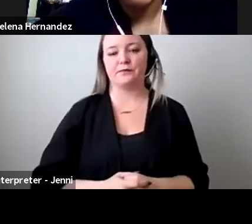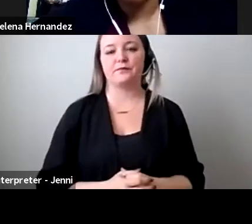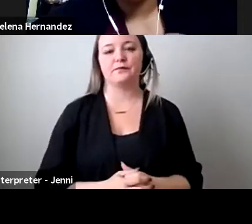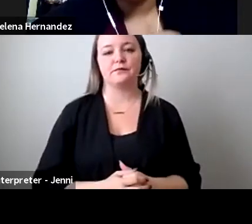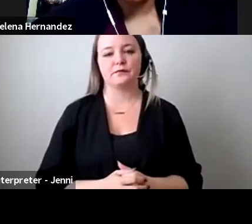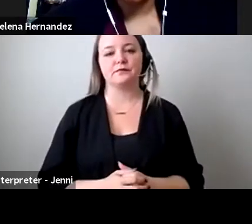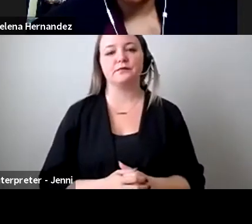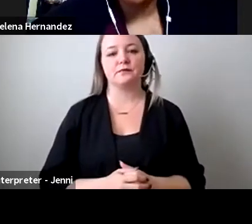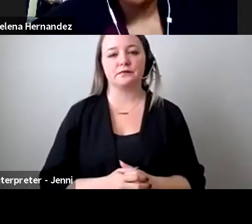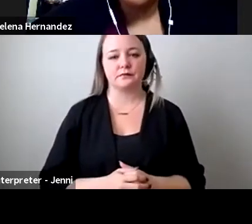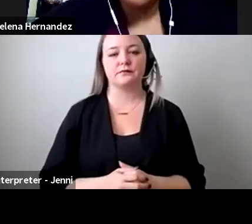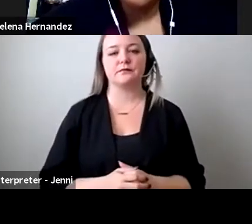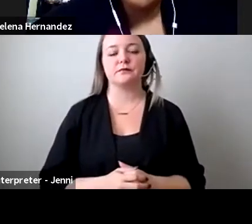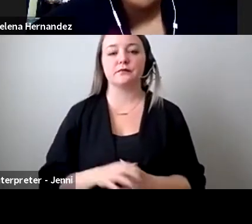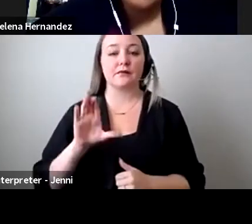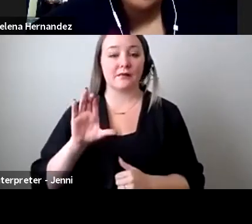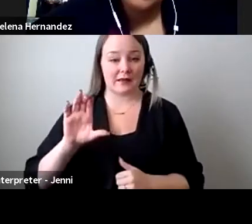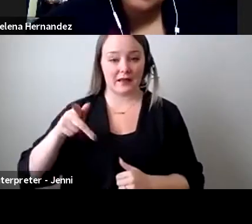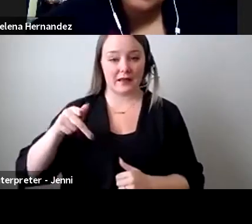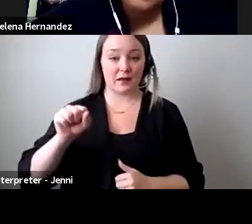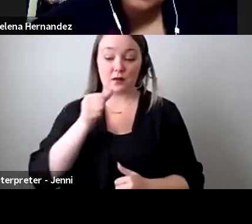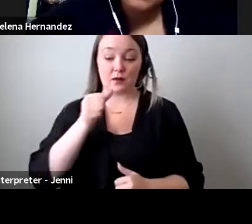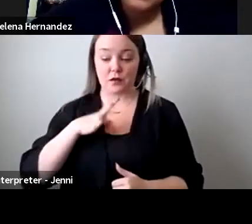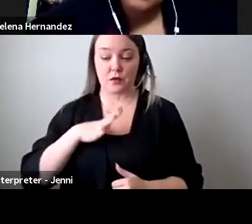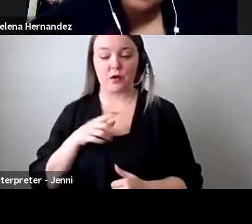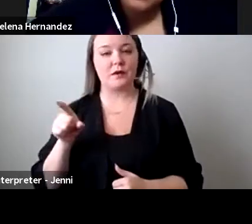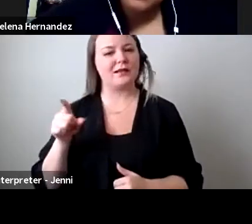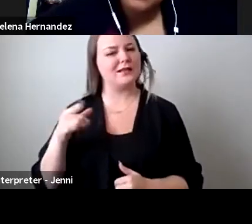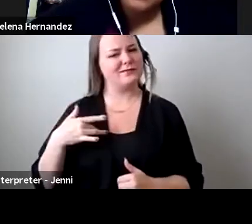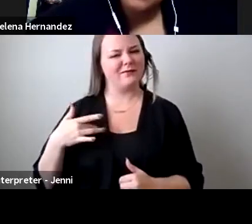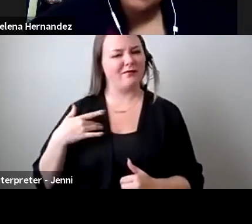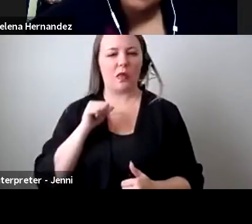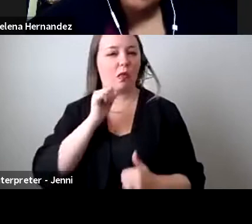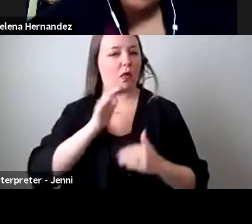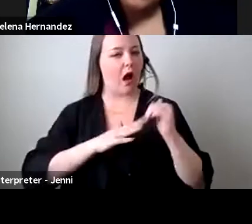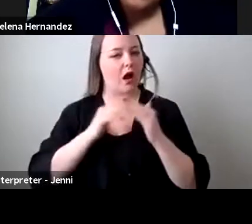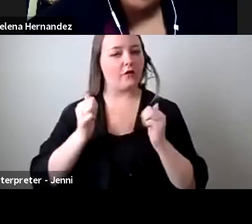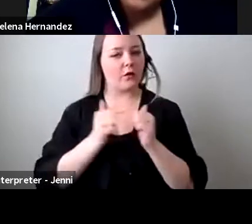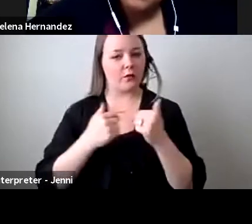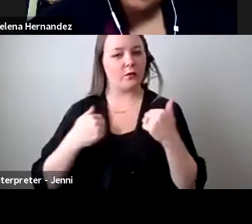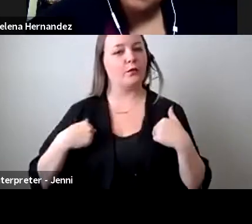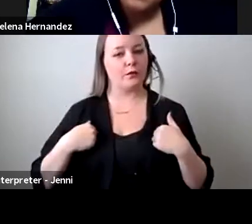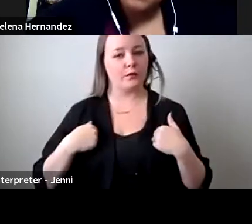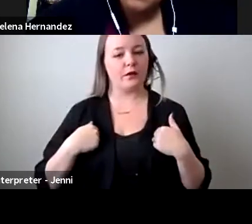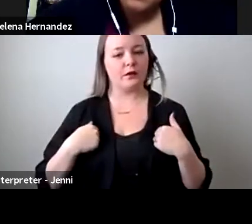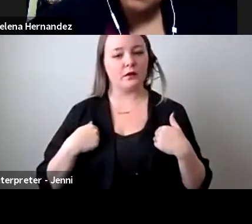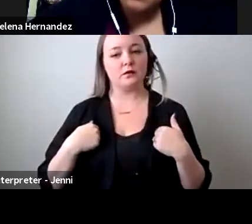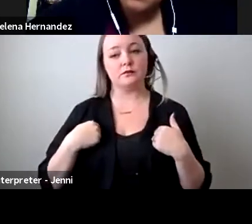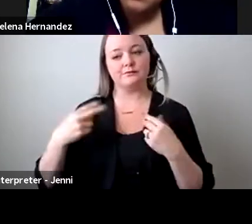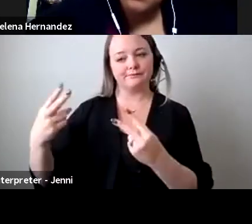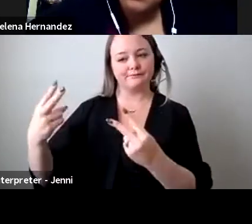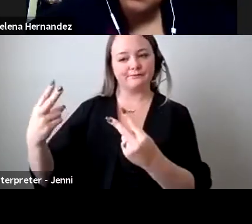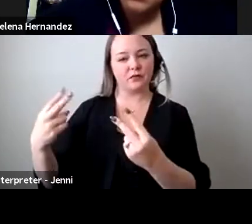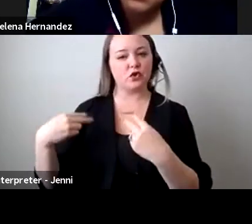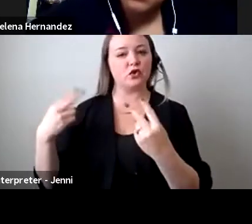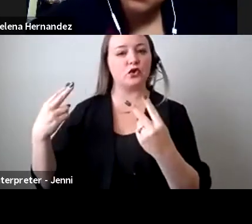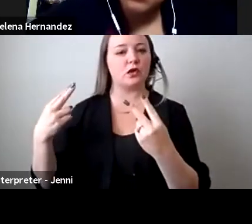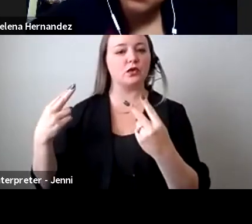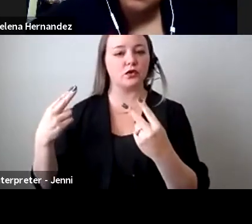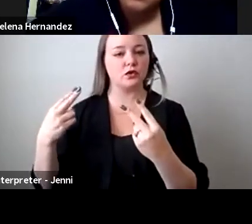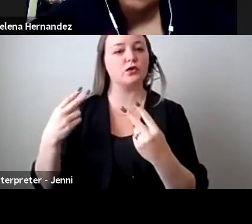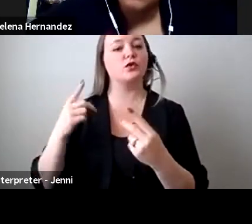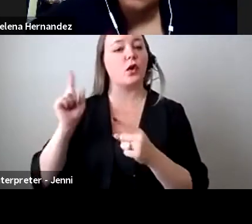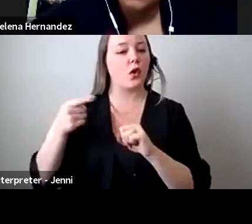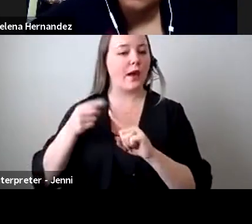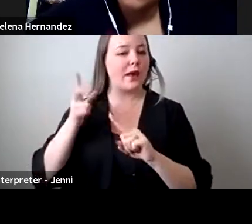the child services lady, she didn't feel comfortable with me either. She judged me upon just listening to my story